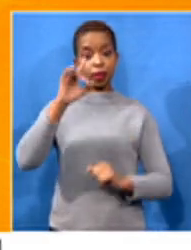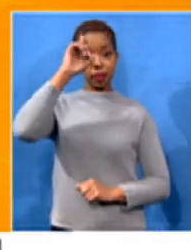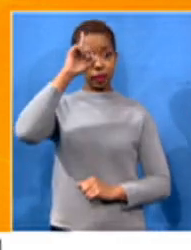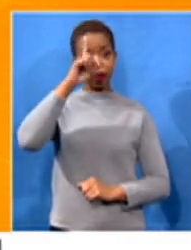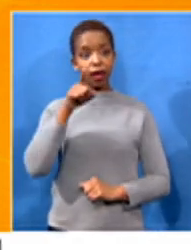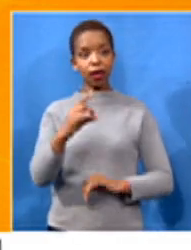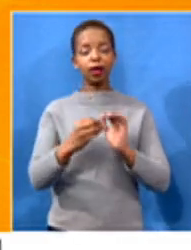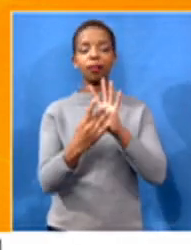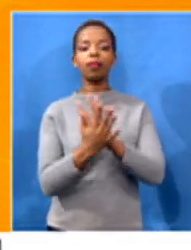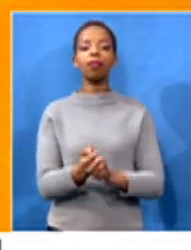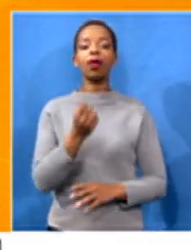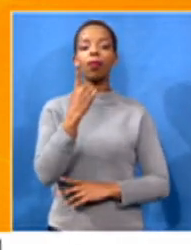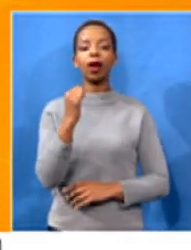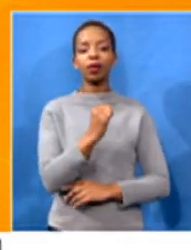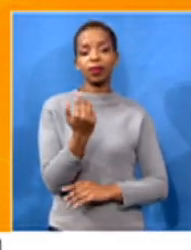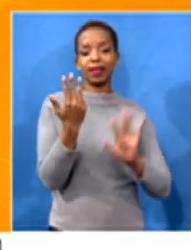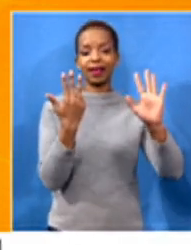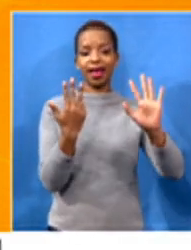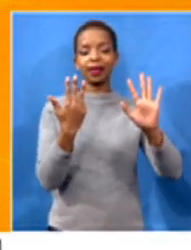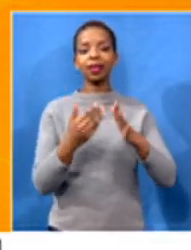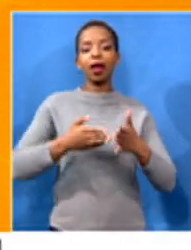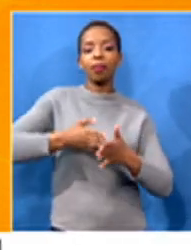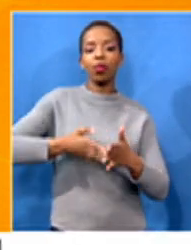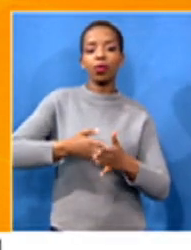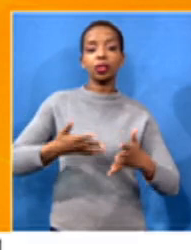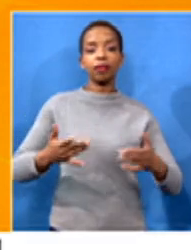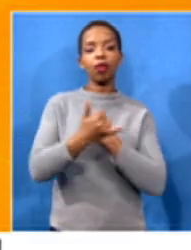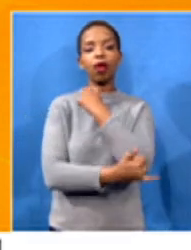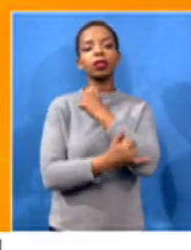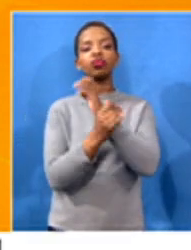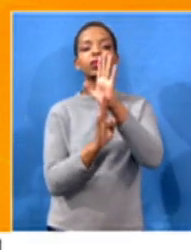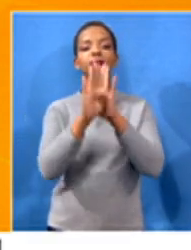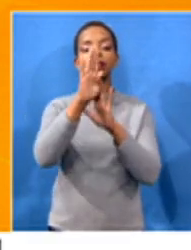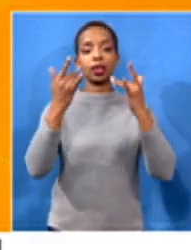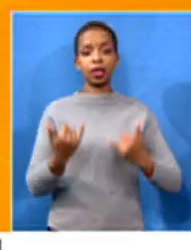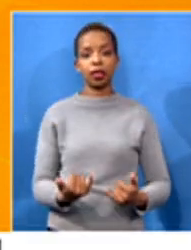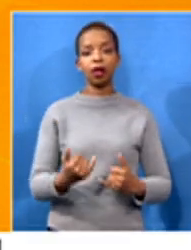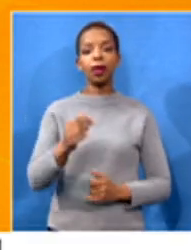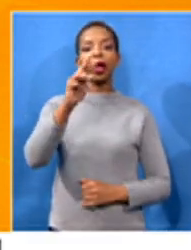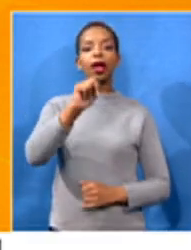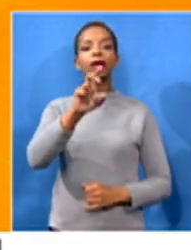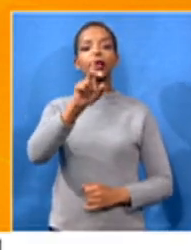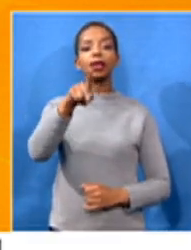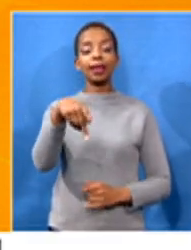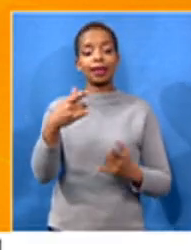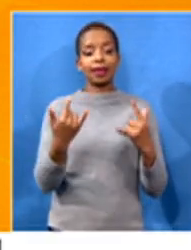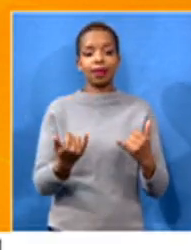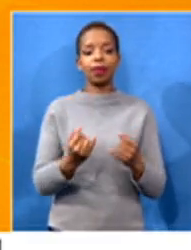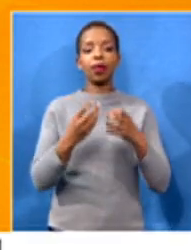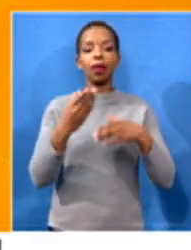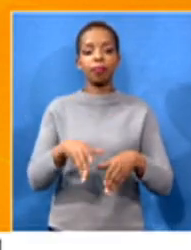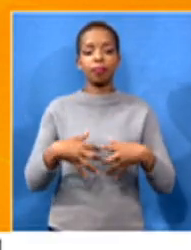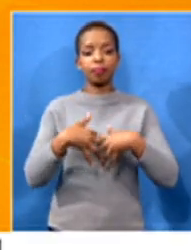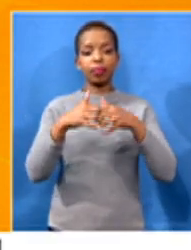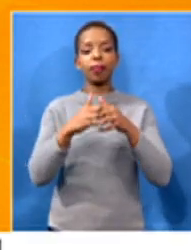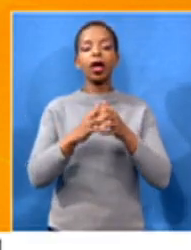9 barriers in the development of the country. And this month, the NCP has released a document called Education